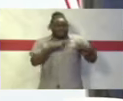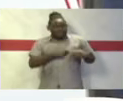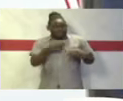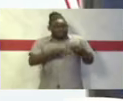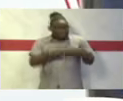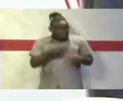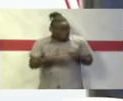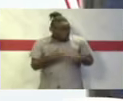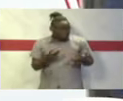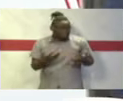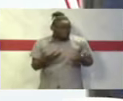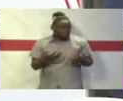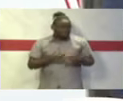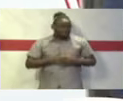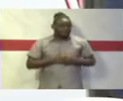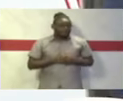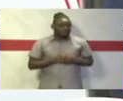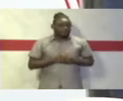particularly to